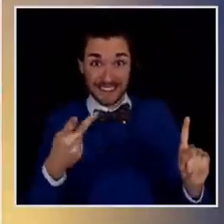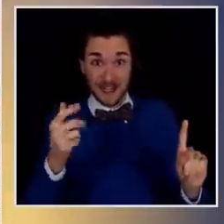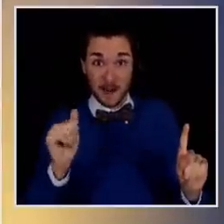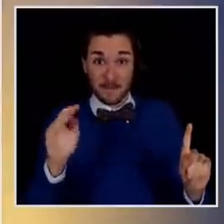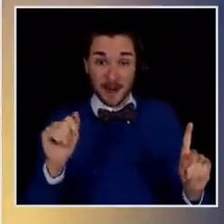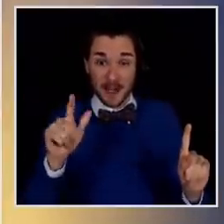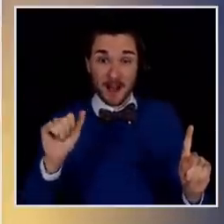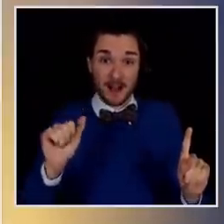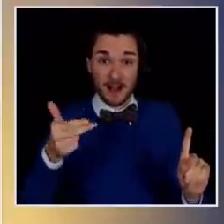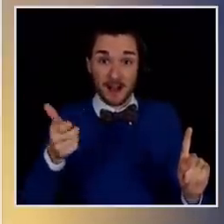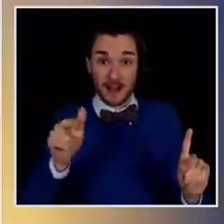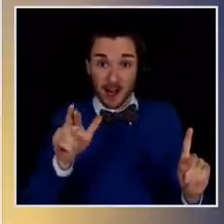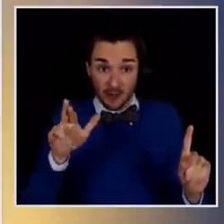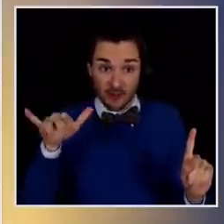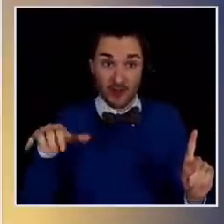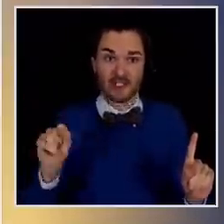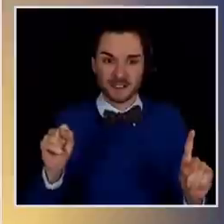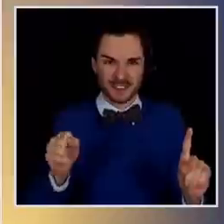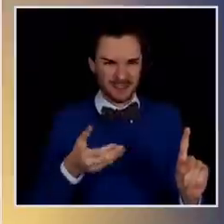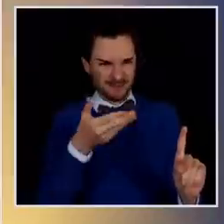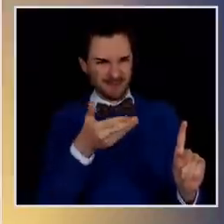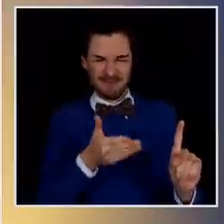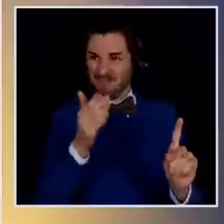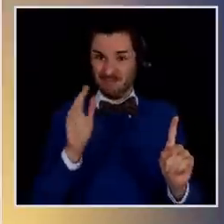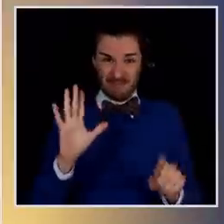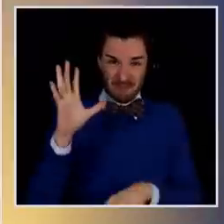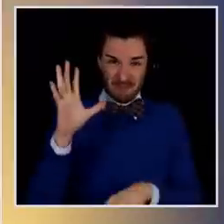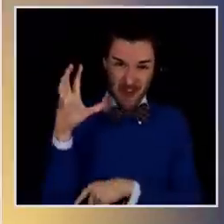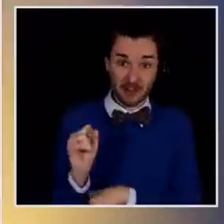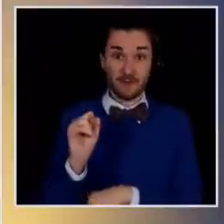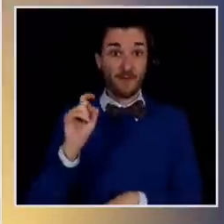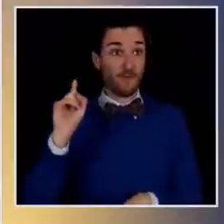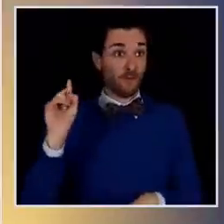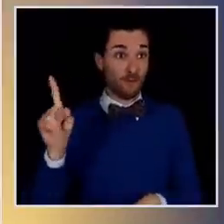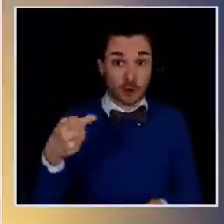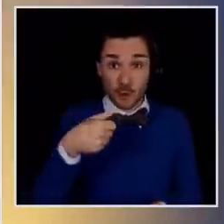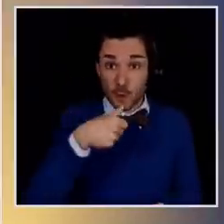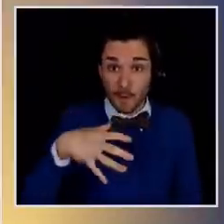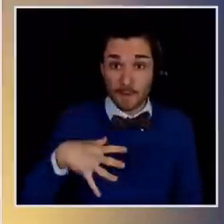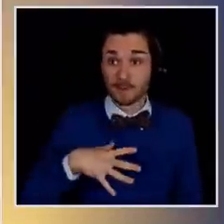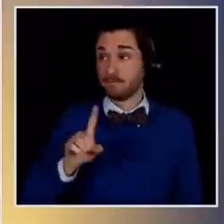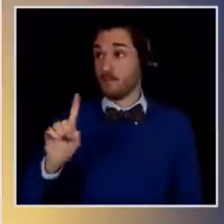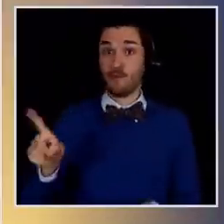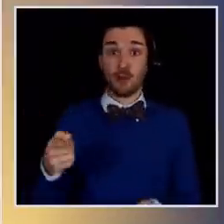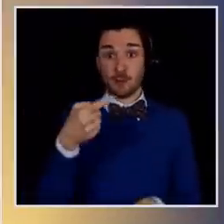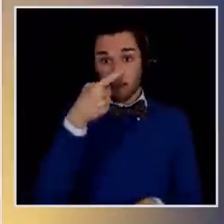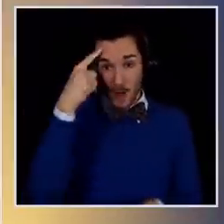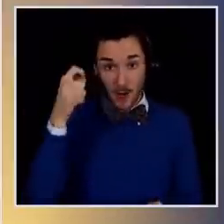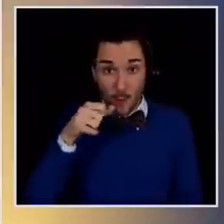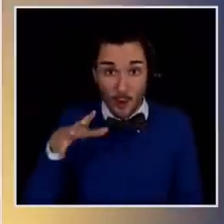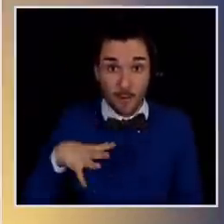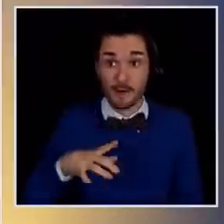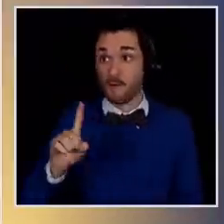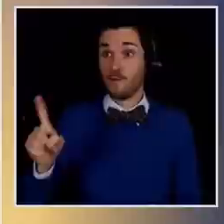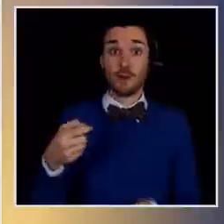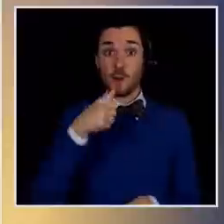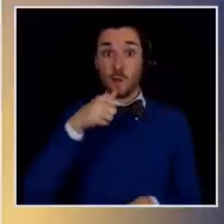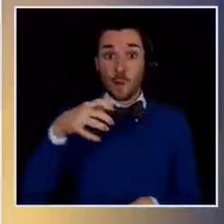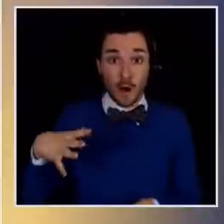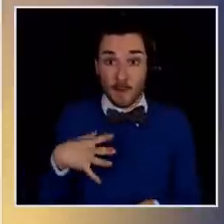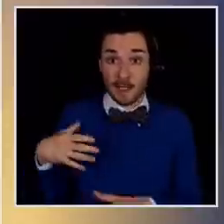who makes history as the first woman, first black woman, the first woman from South Asian descent, the first daughter of an